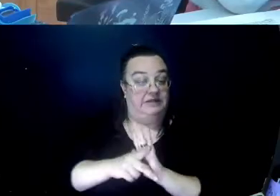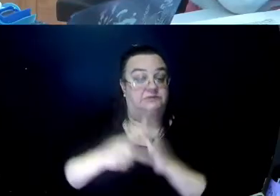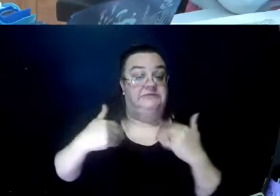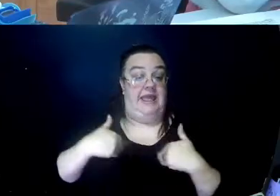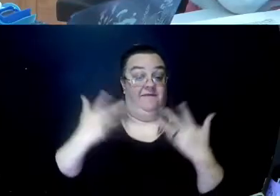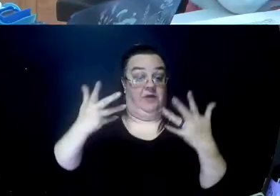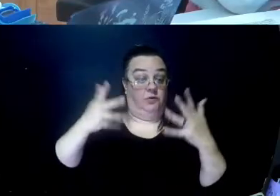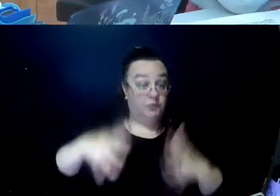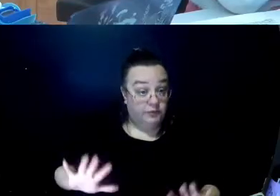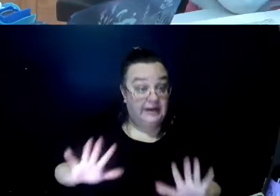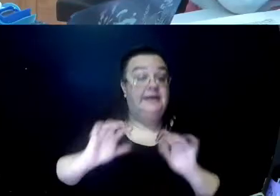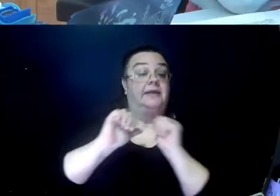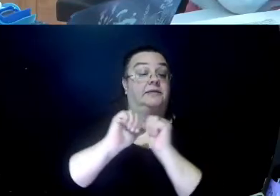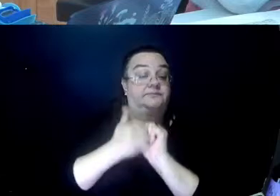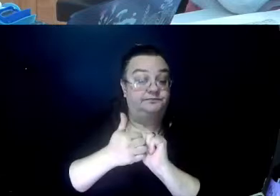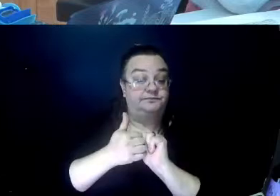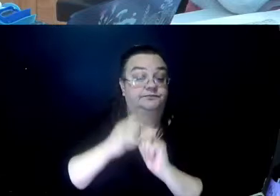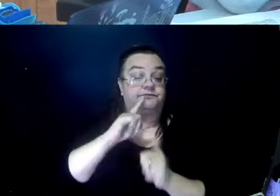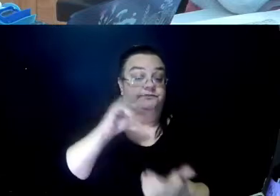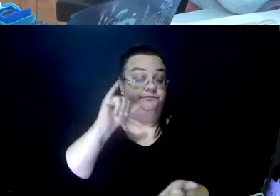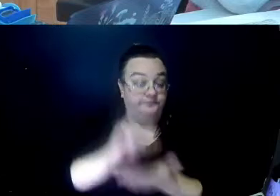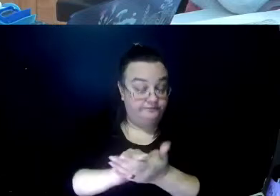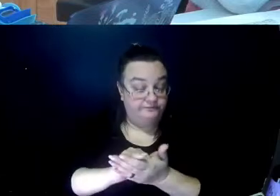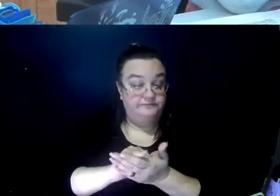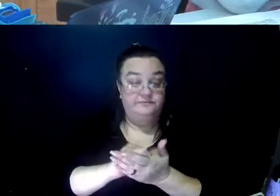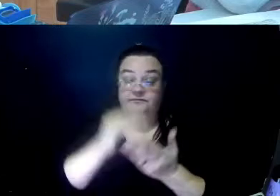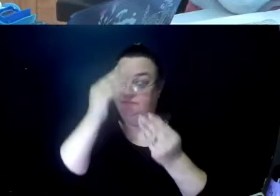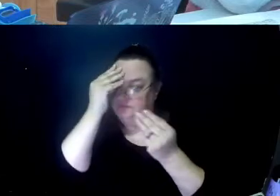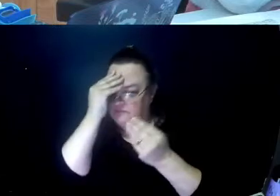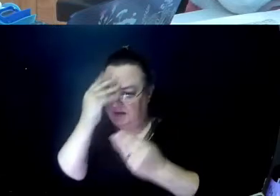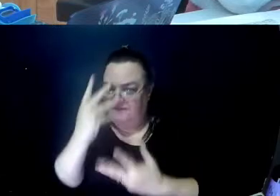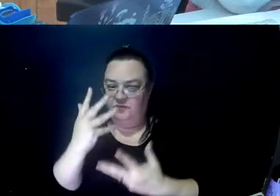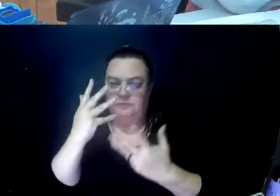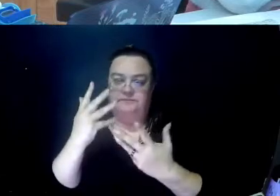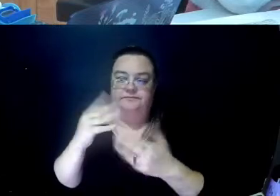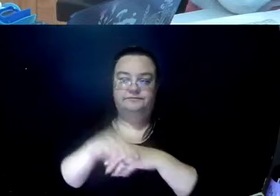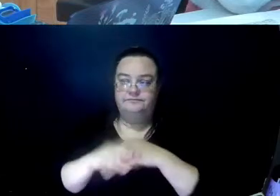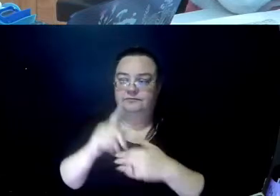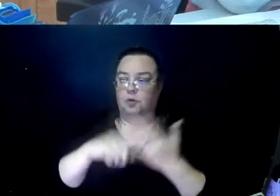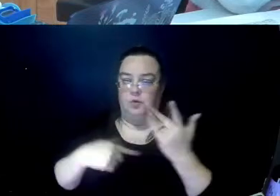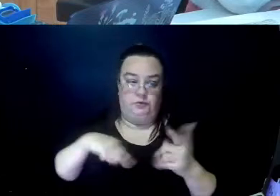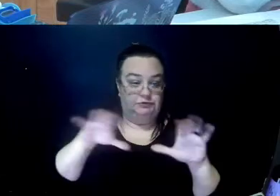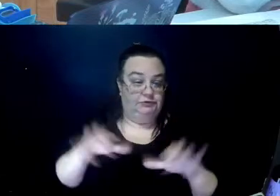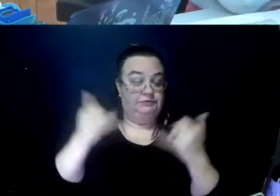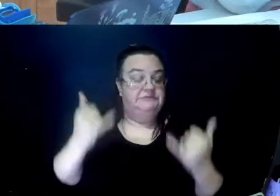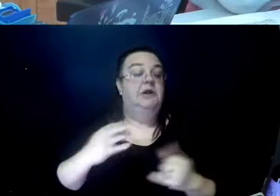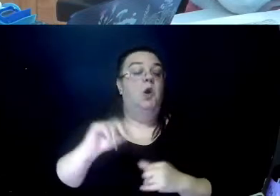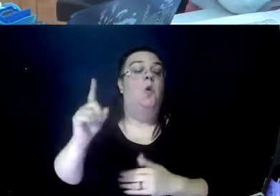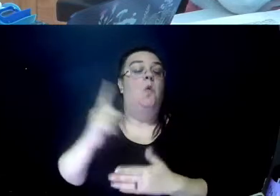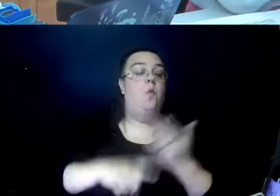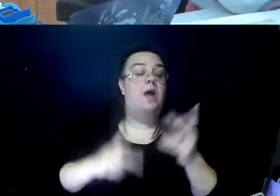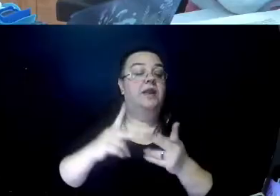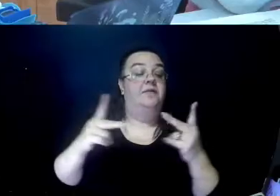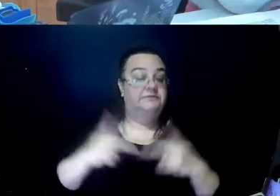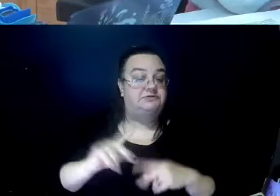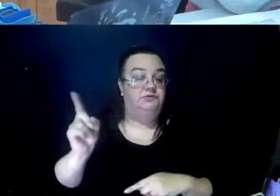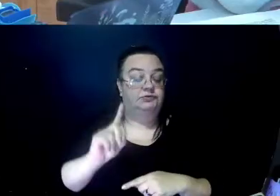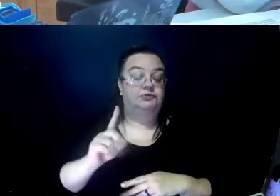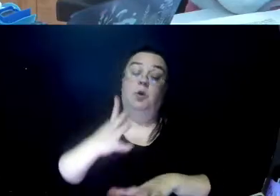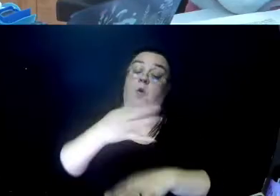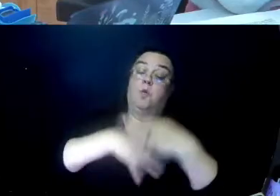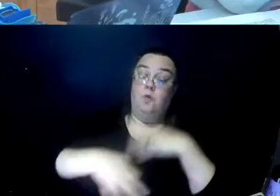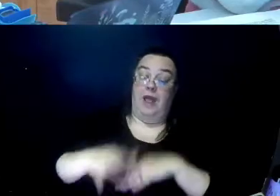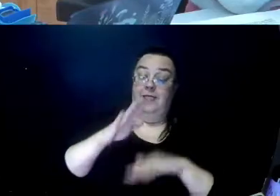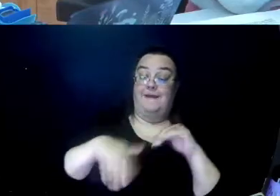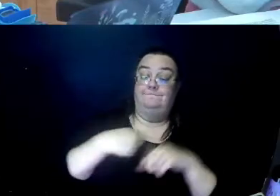how are they informing whatever we're doing now, and where are the places where, rather than make something new, we go